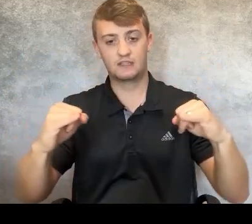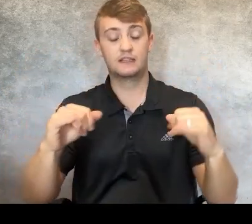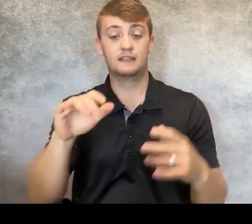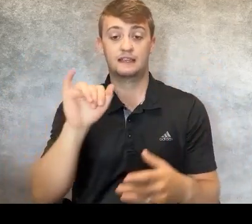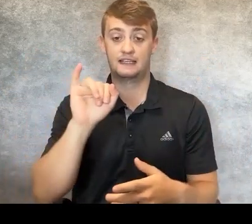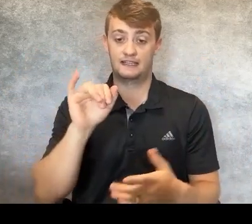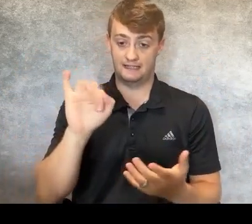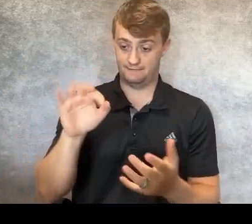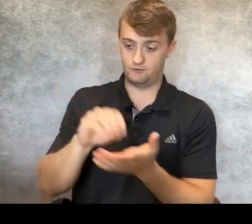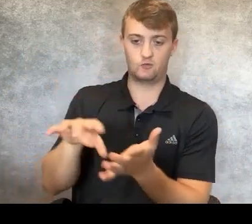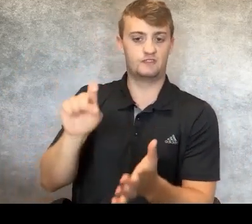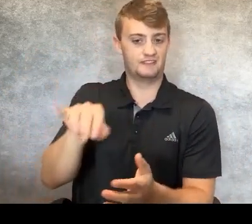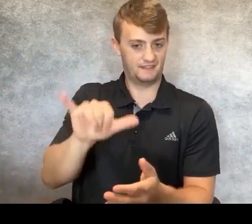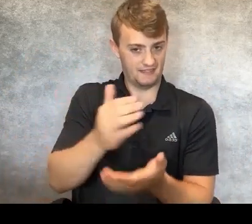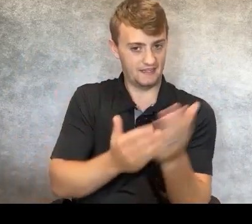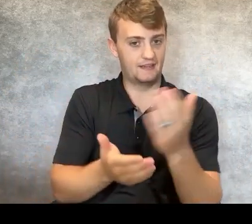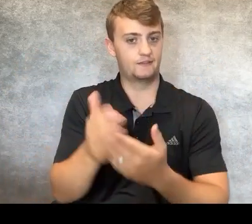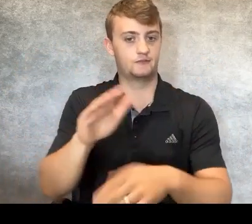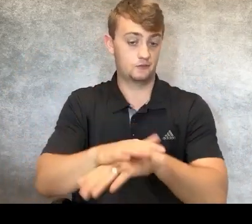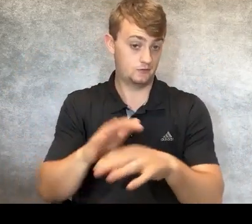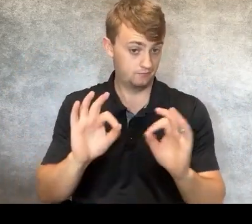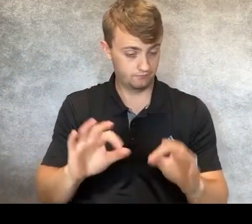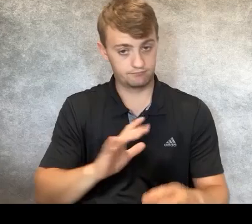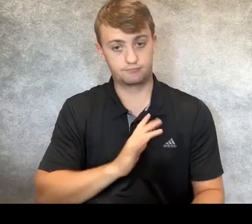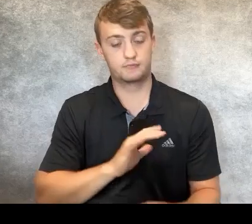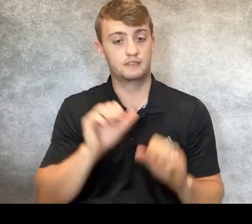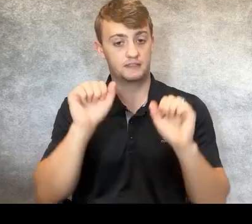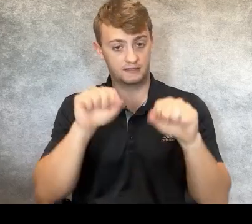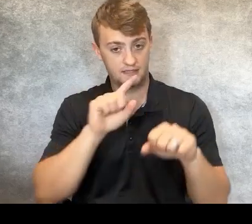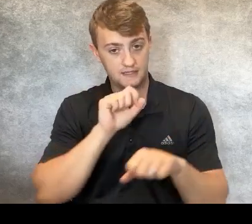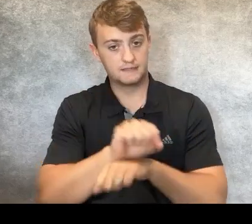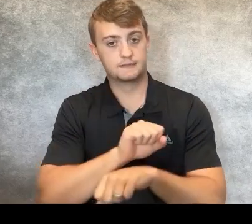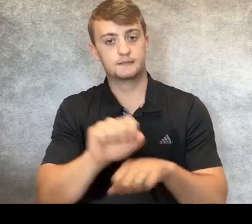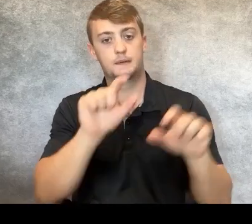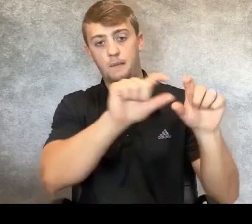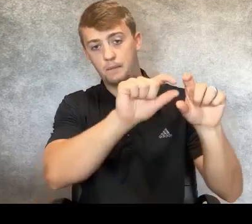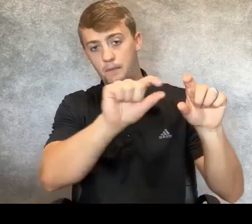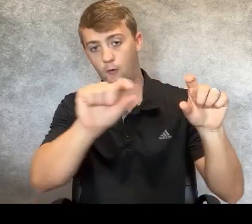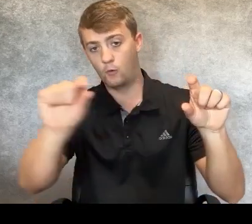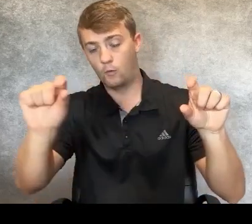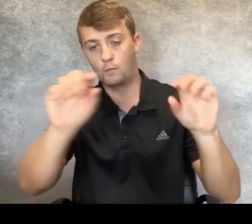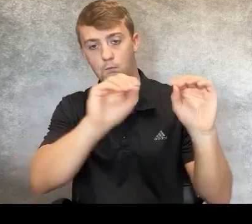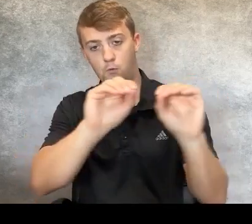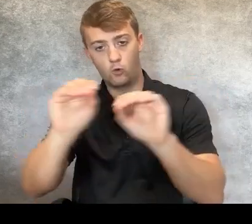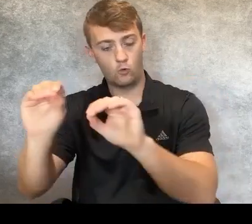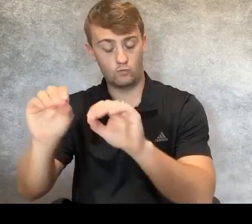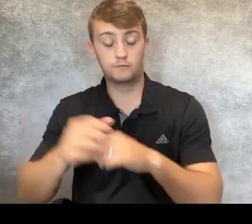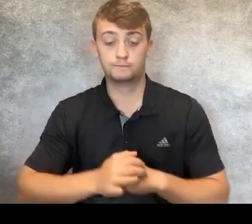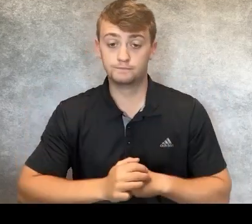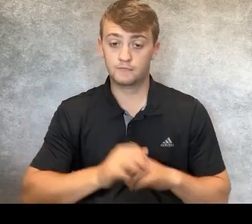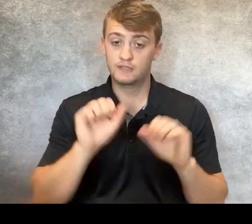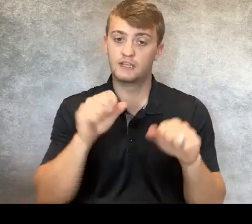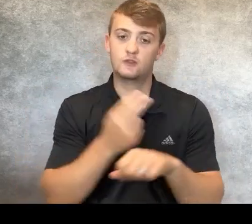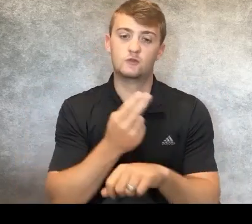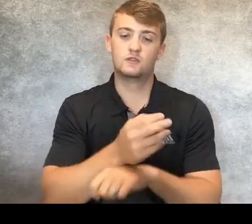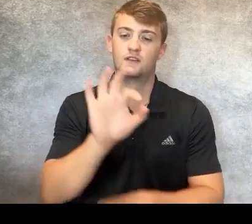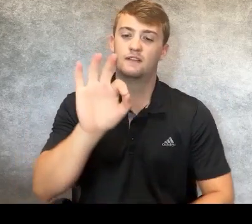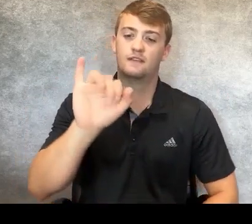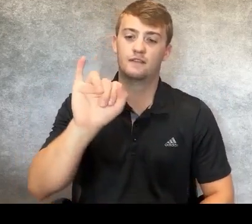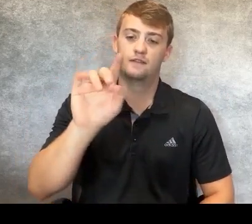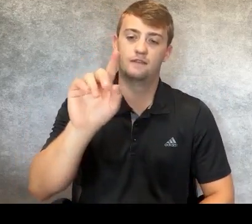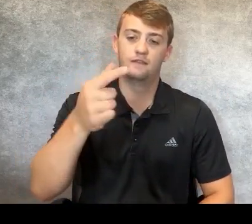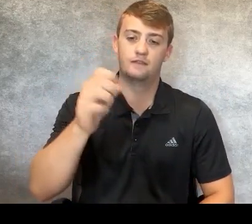those that need that hands-on with it. They can actually move the beads. You can also use a